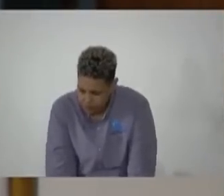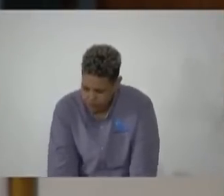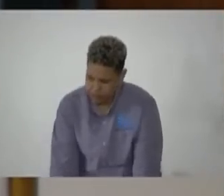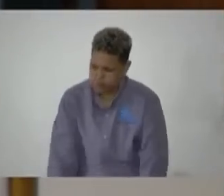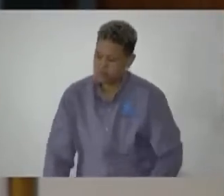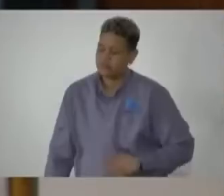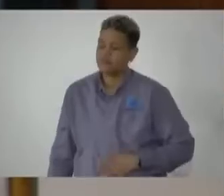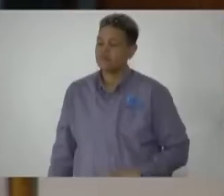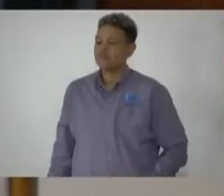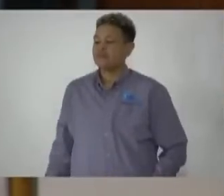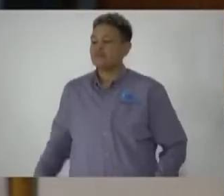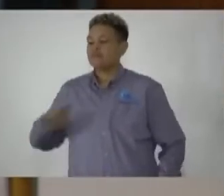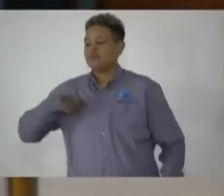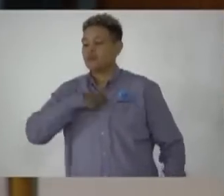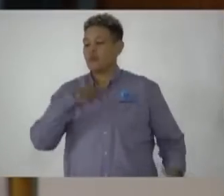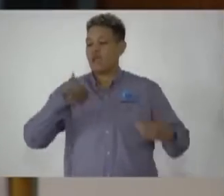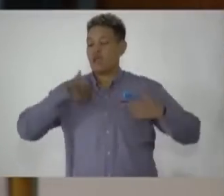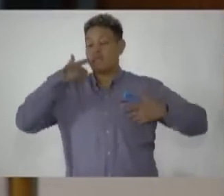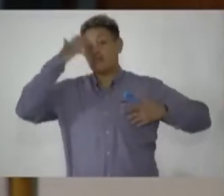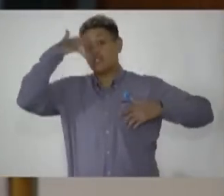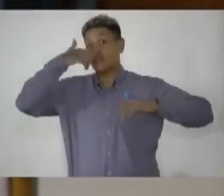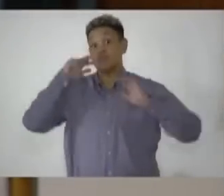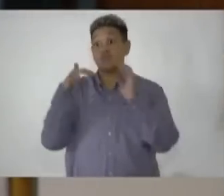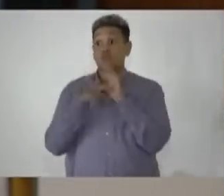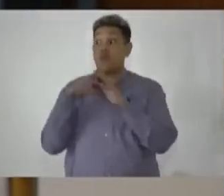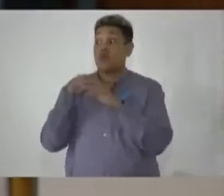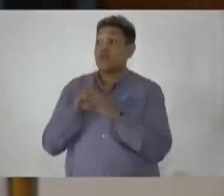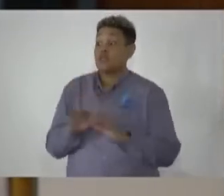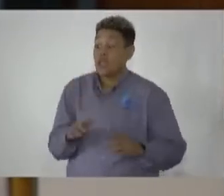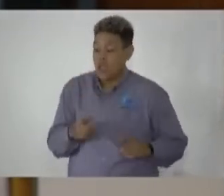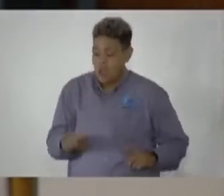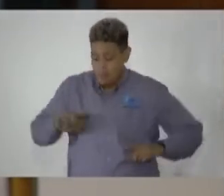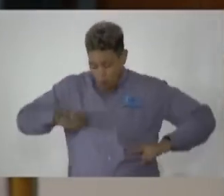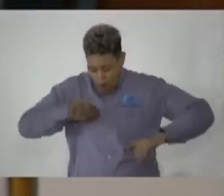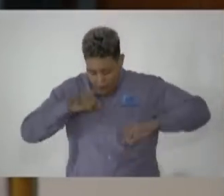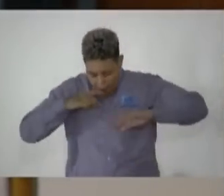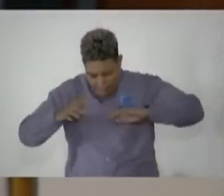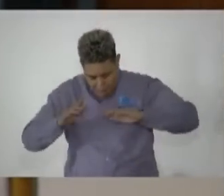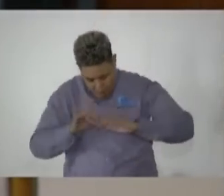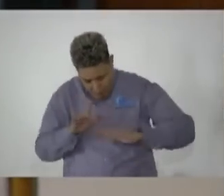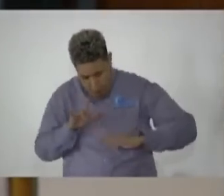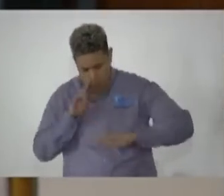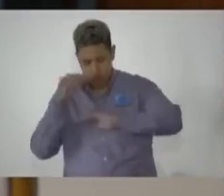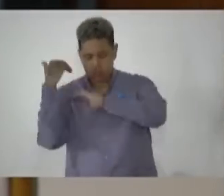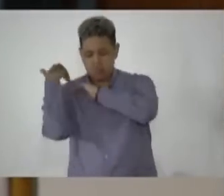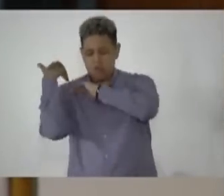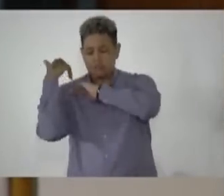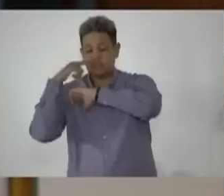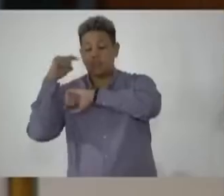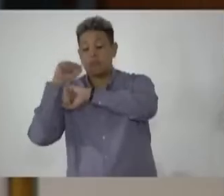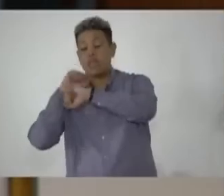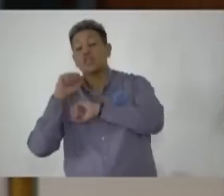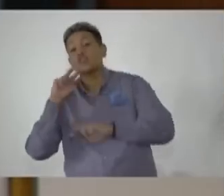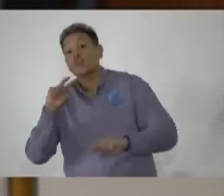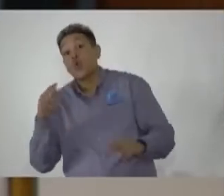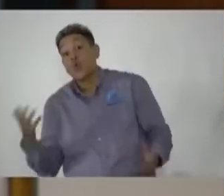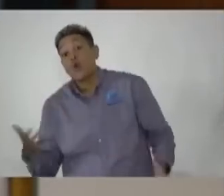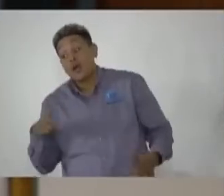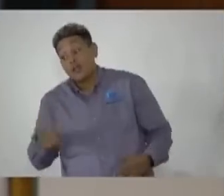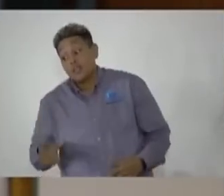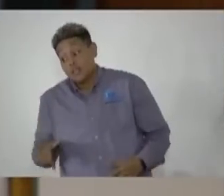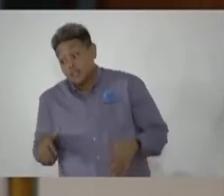a serious role to play. We have a great responsibility to ensure that